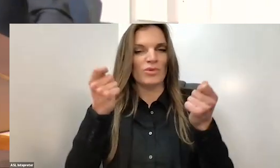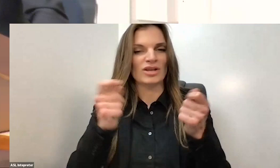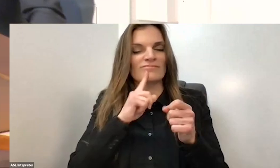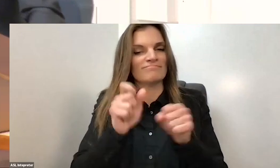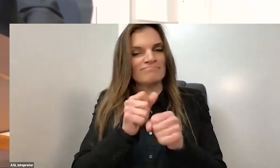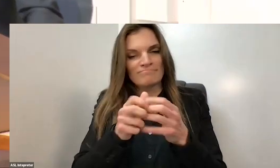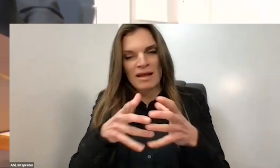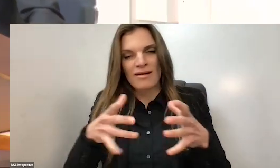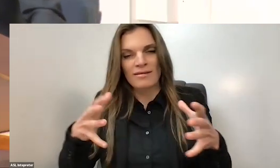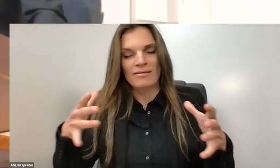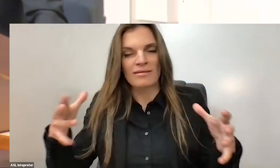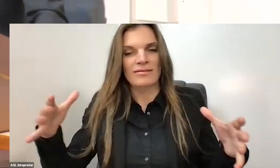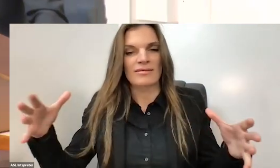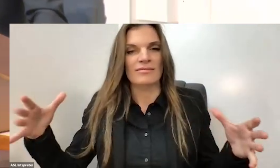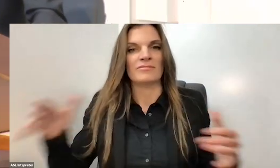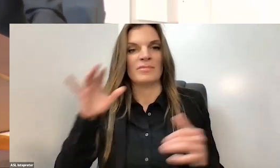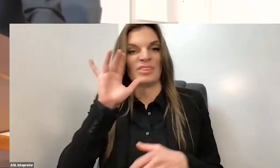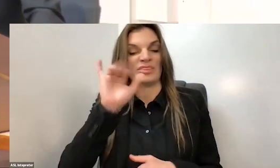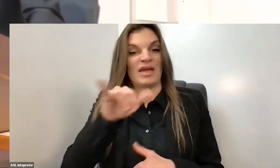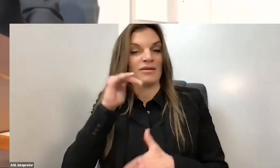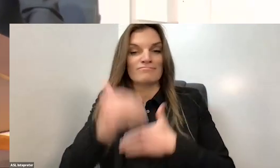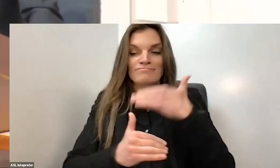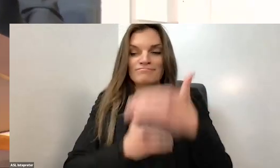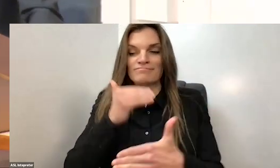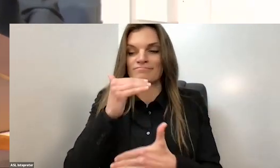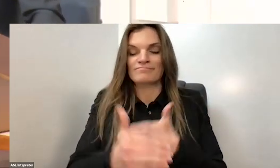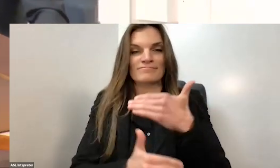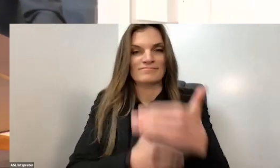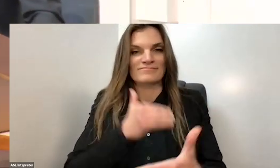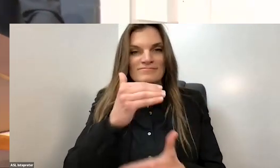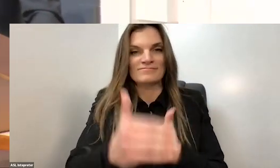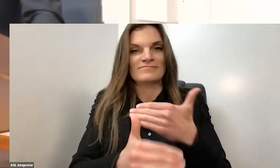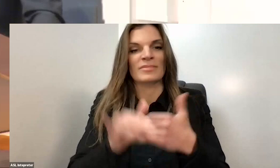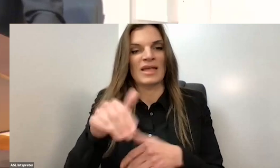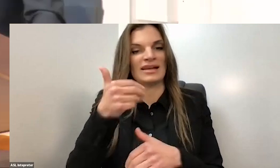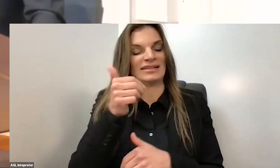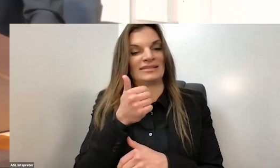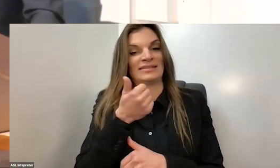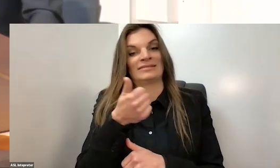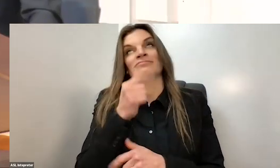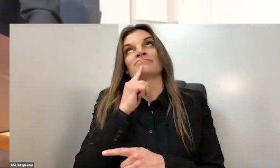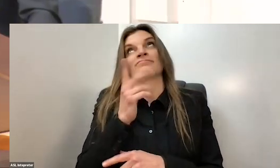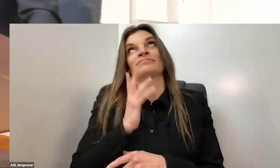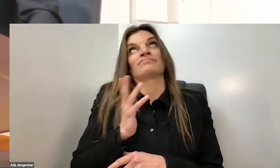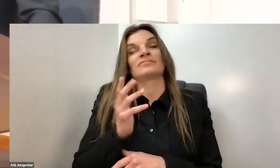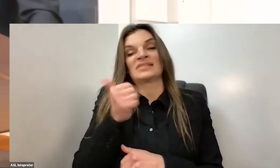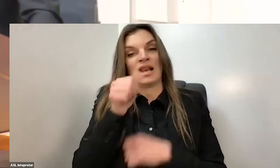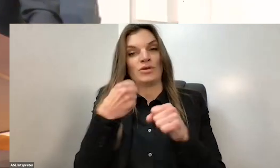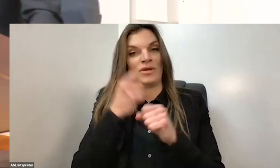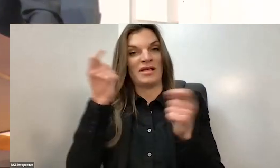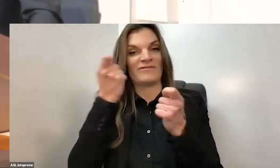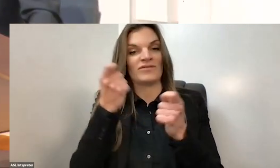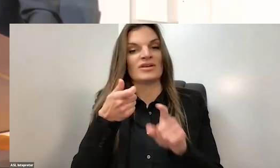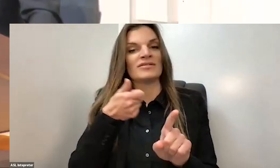year. And building on that momentum, a couple years ago on the 10th anniversary of this day, Jennison co-founded